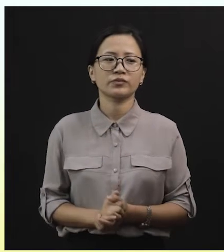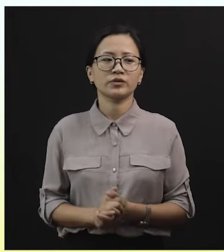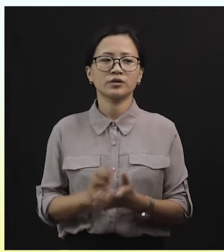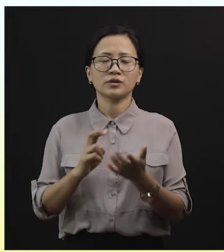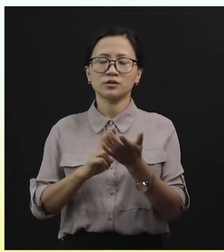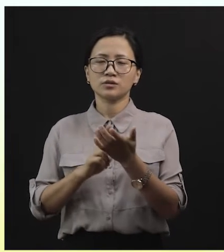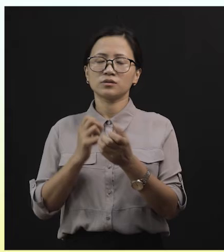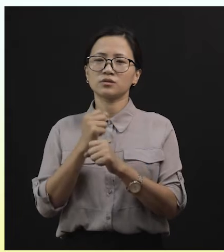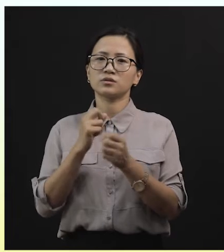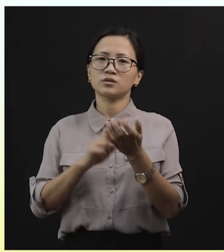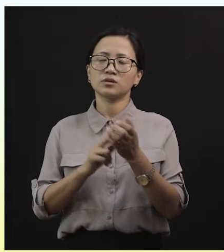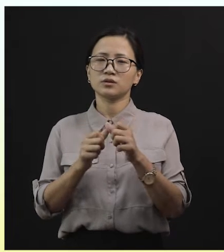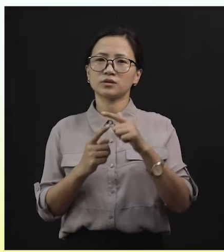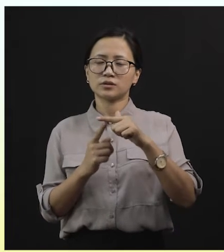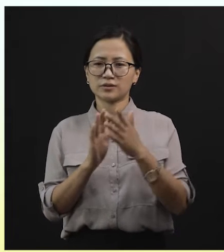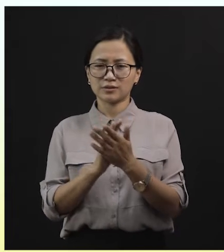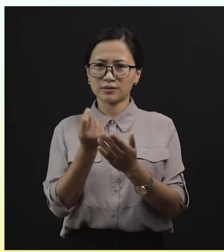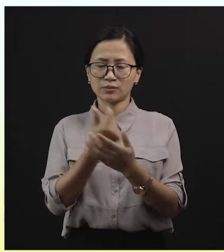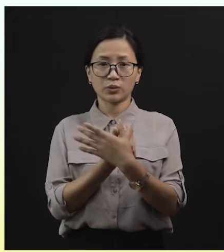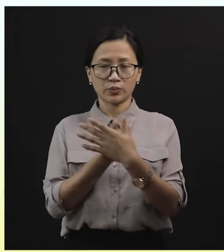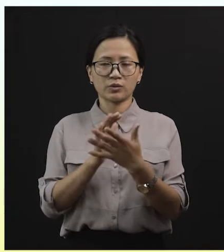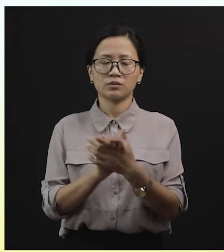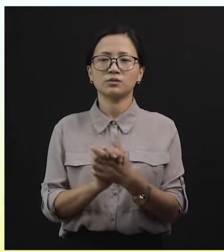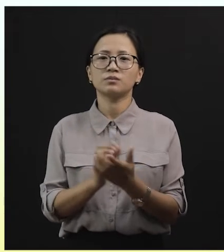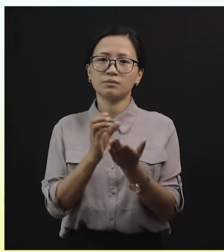G-N-A-T. Gnat. Next, beetle.